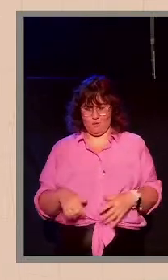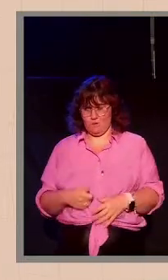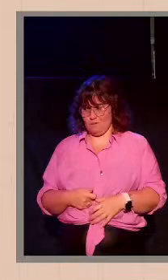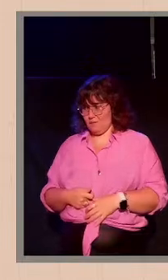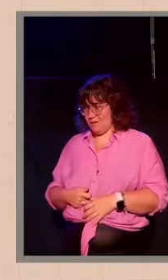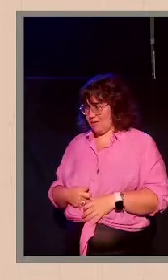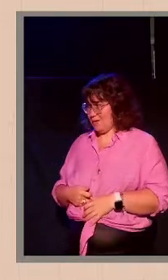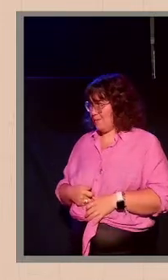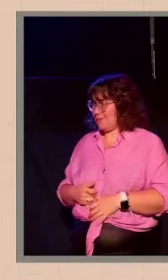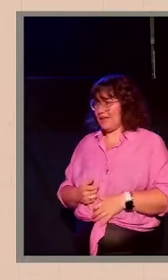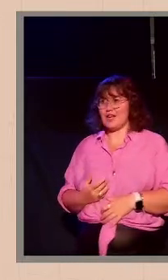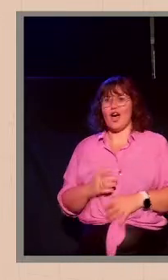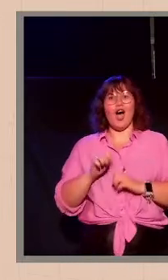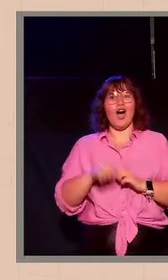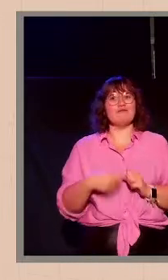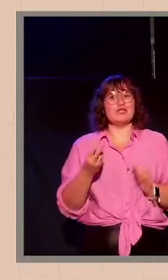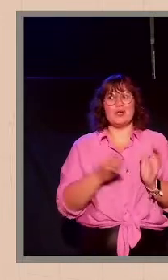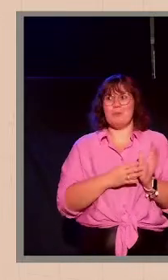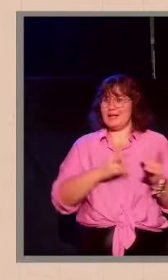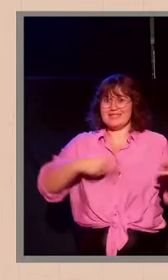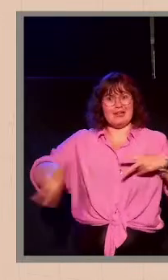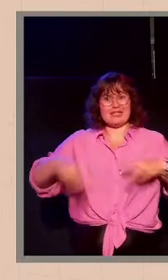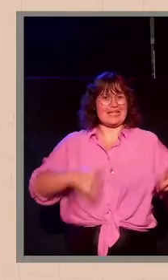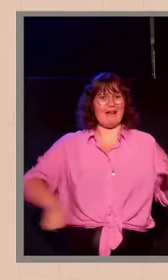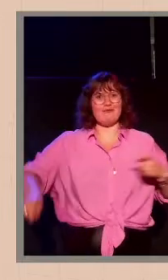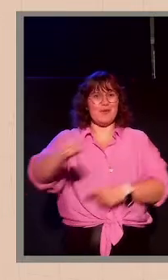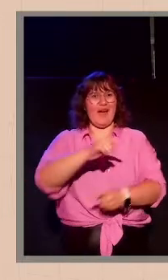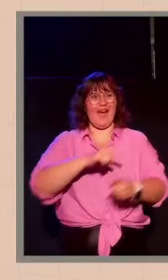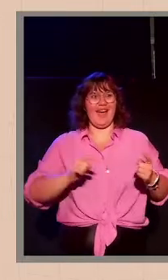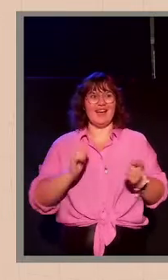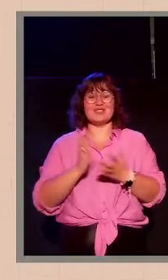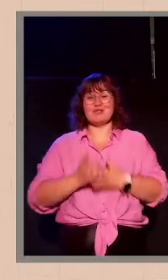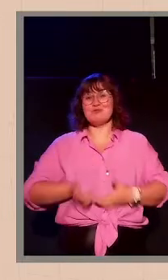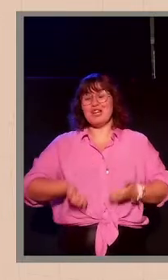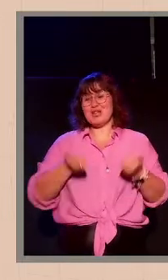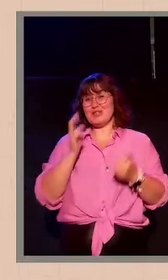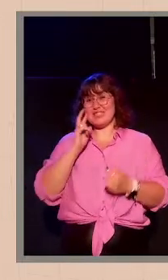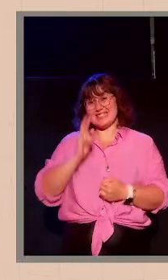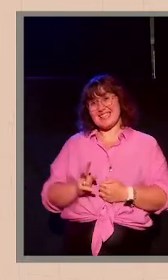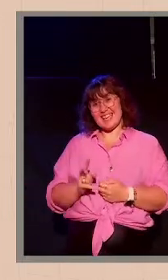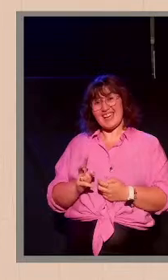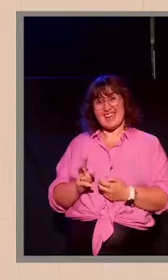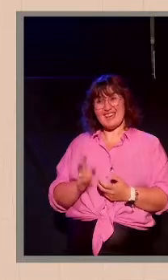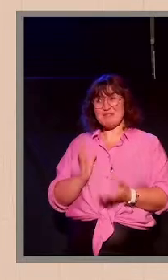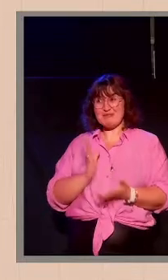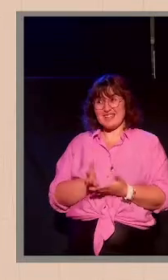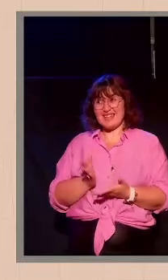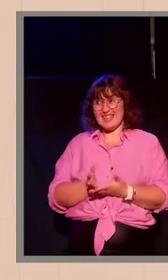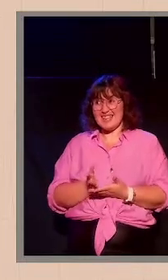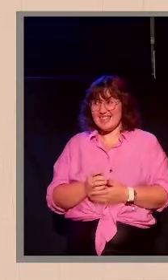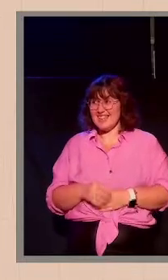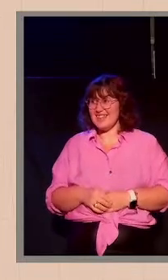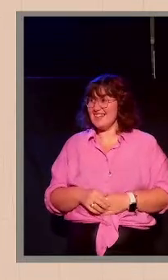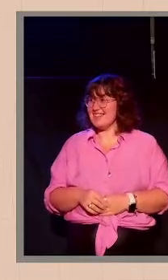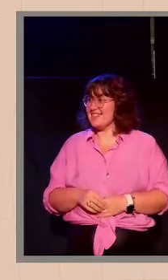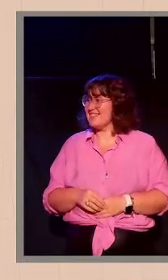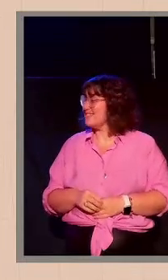minutes, they're whizzing around, you know, triggering sounds. So that's a great thing to see, and it's you